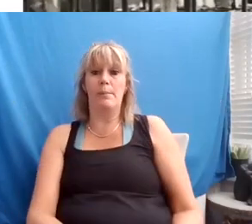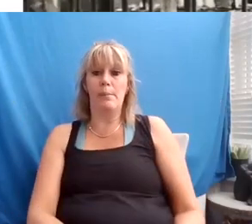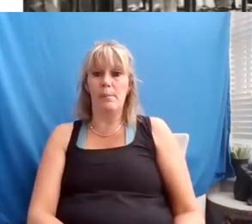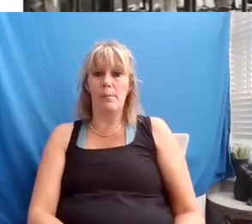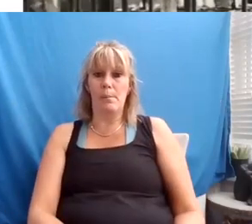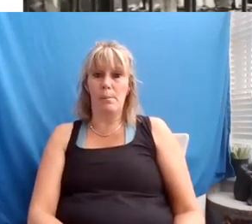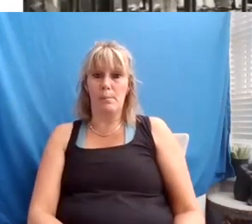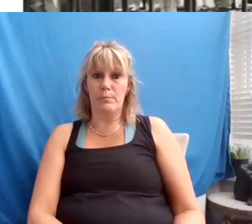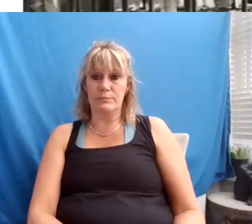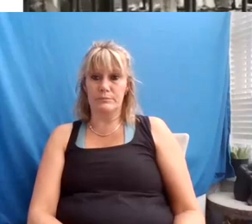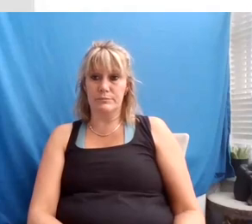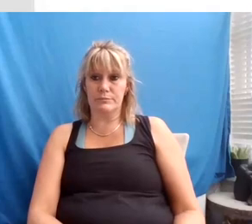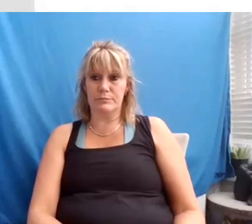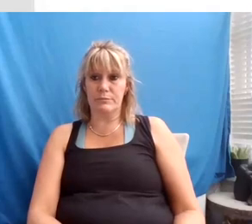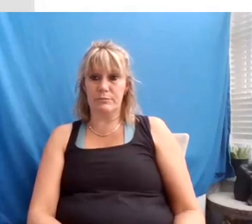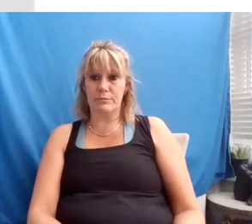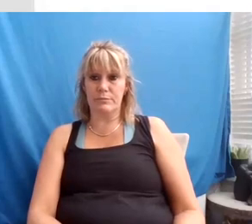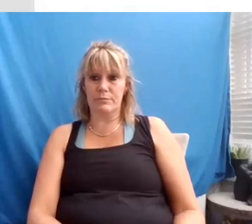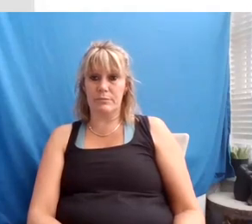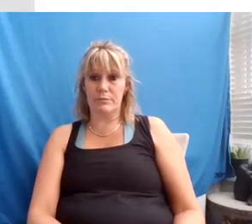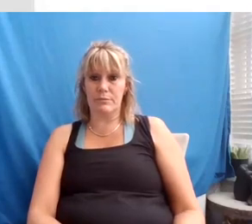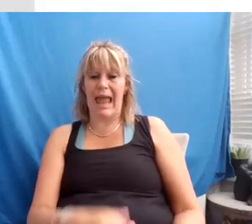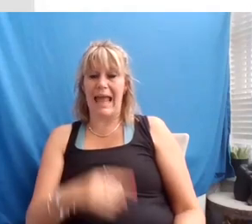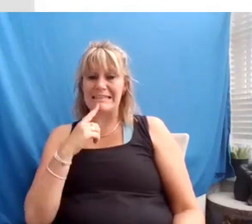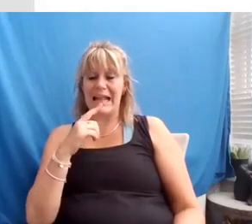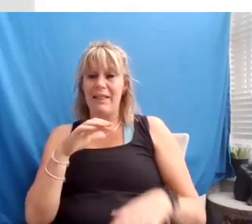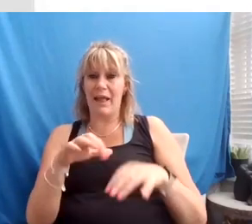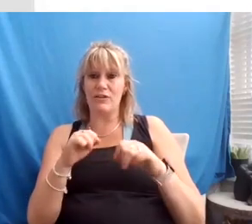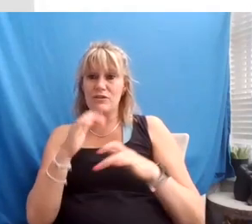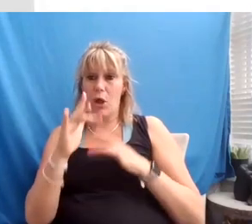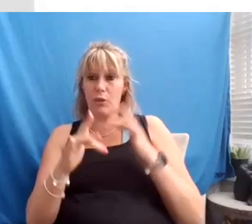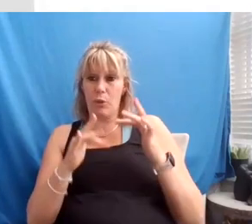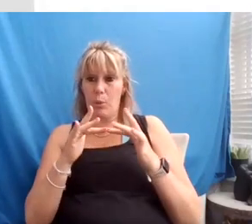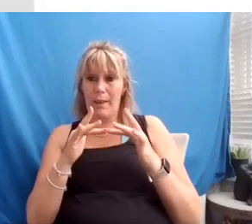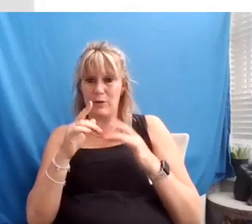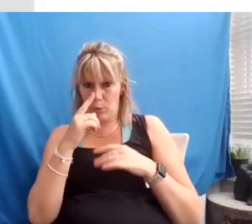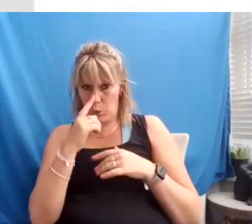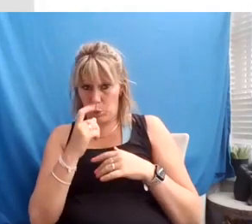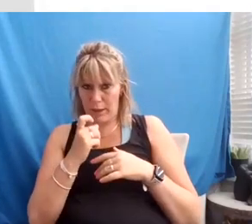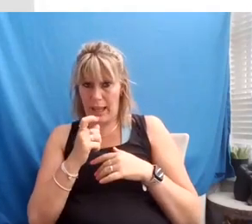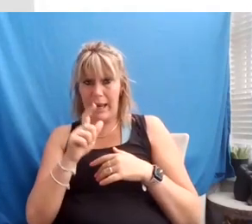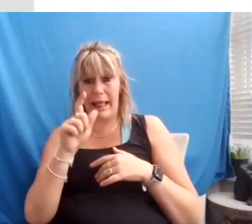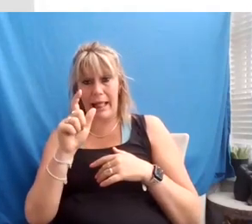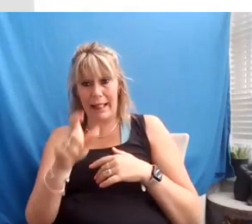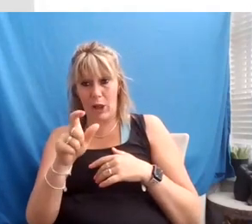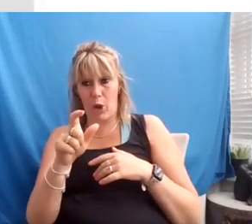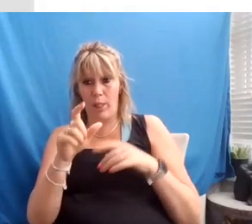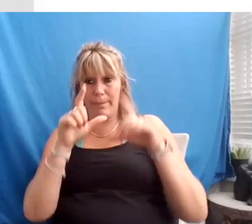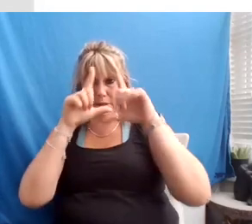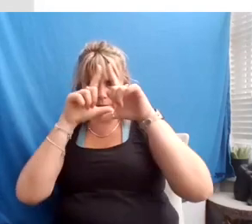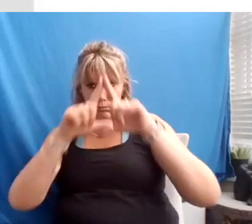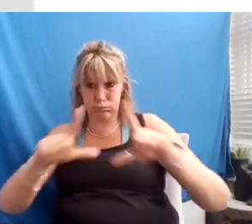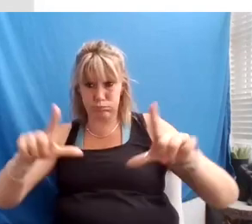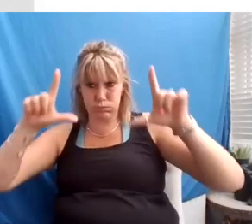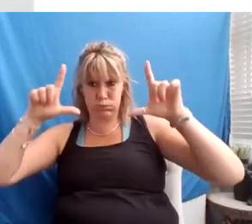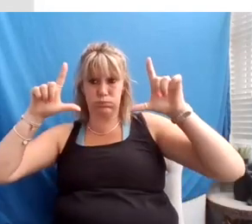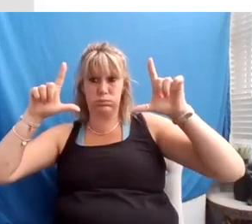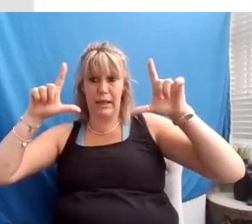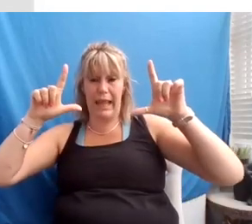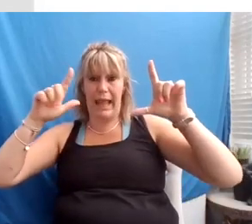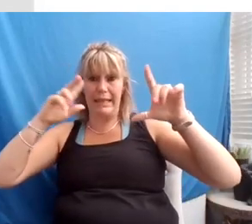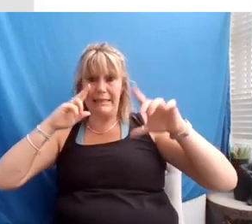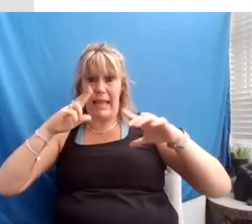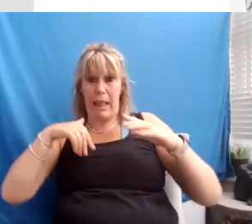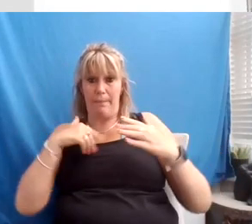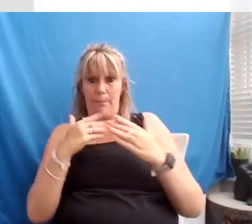I do say this at the beginning of the web page, but you do have that facility to look at pictures a bit more close up and indeed kind of zoom